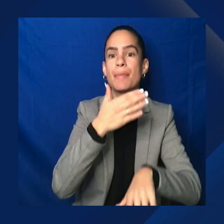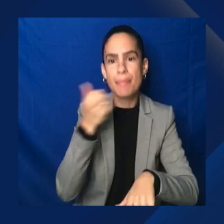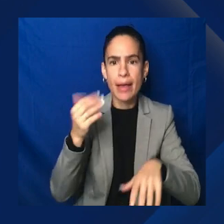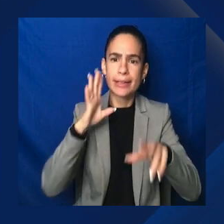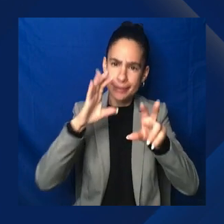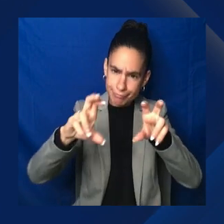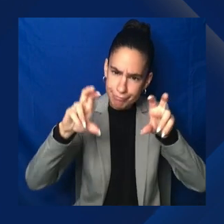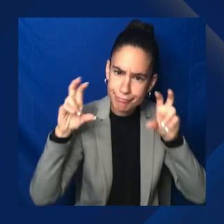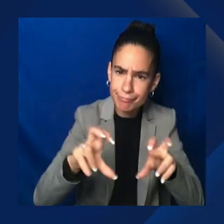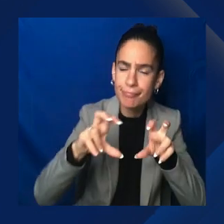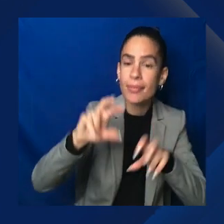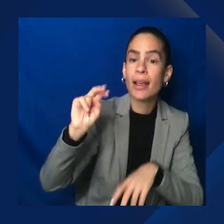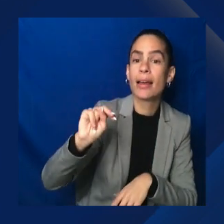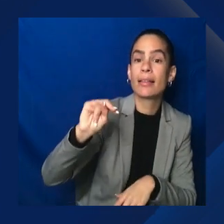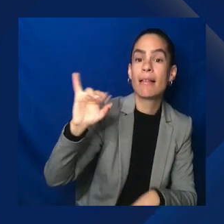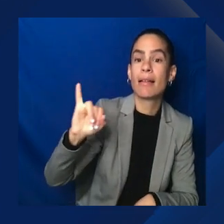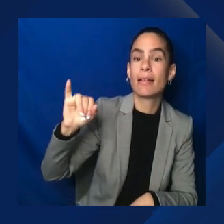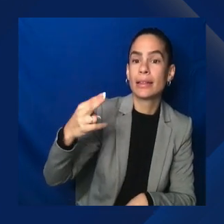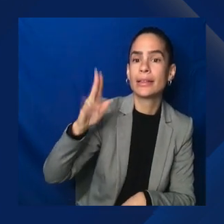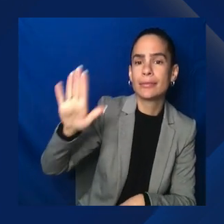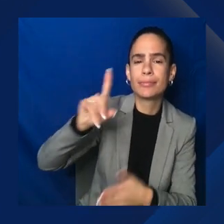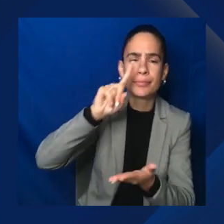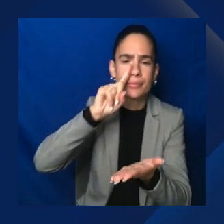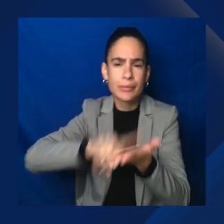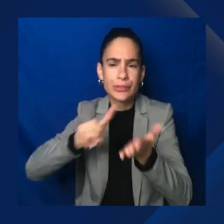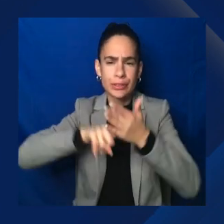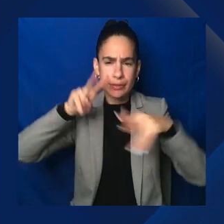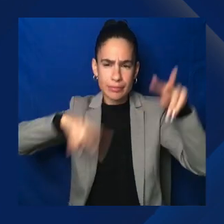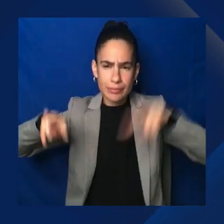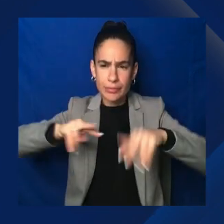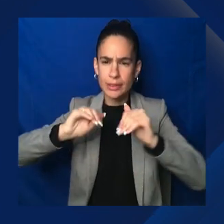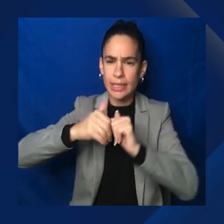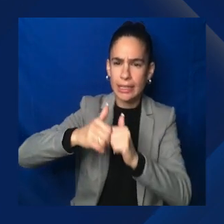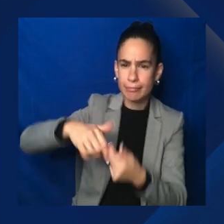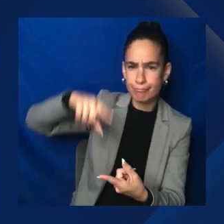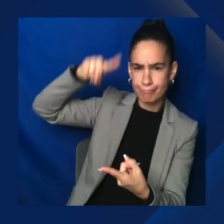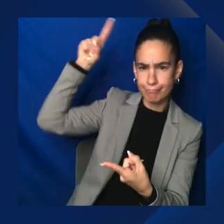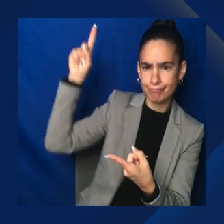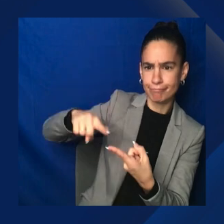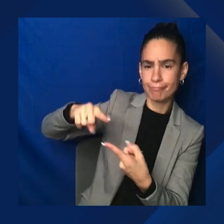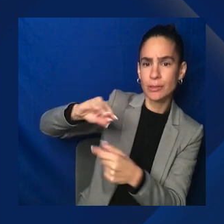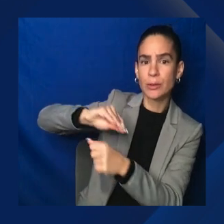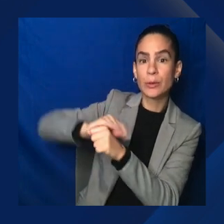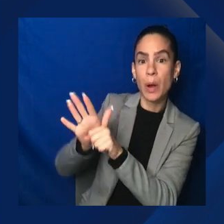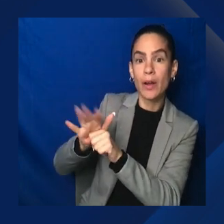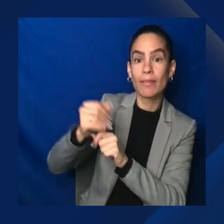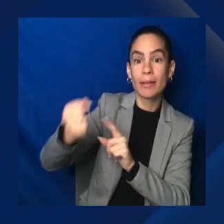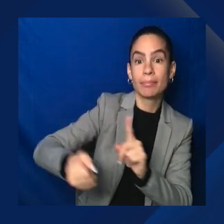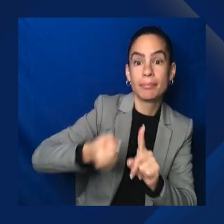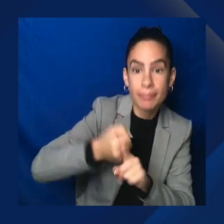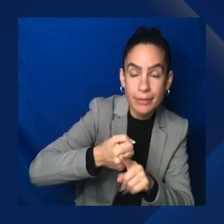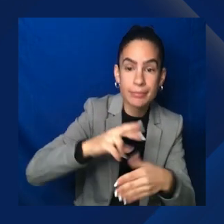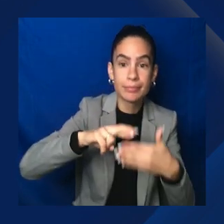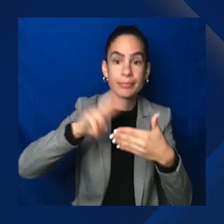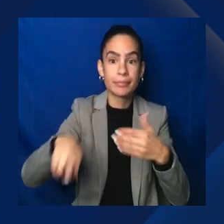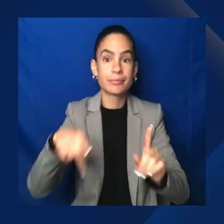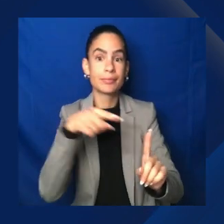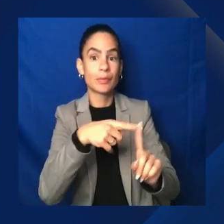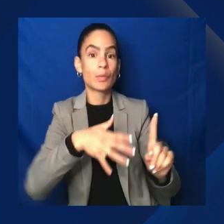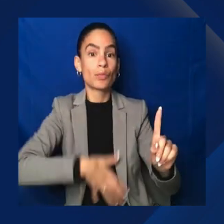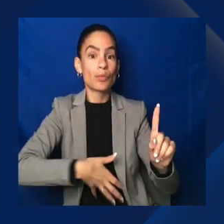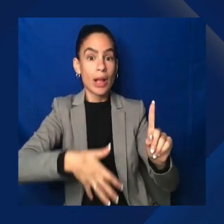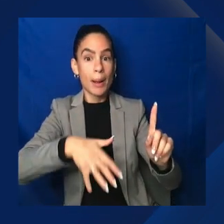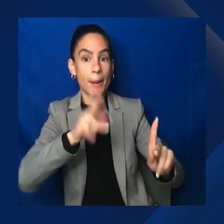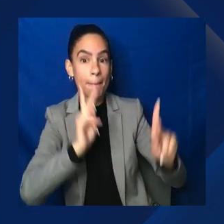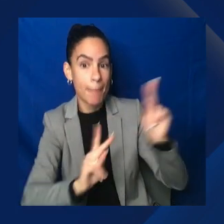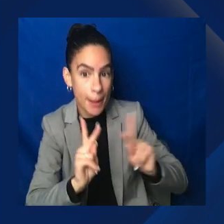how we mitigate the effects of COVID-19 on pregnant people. And of course, protecting pregnant people means not just